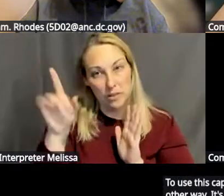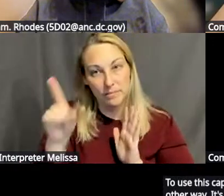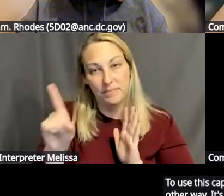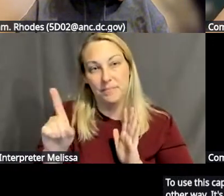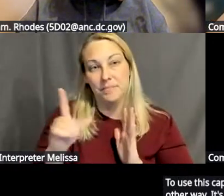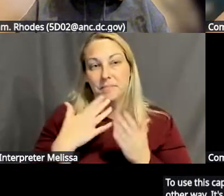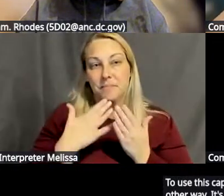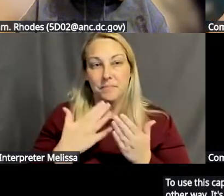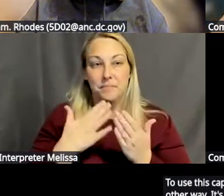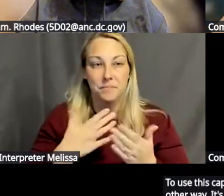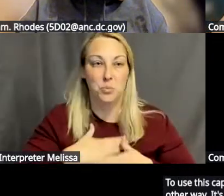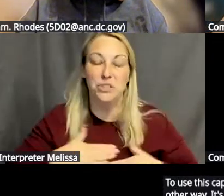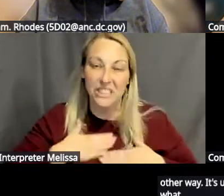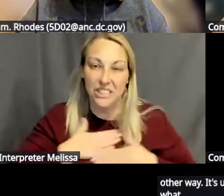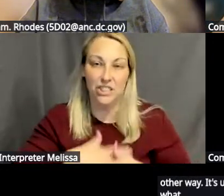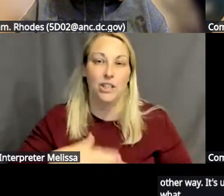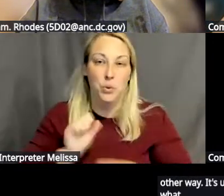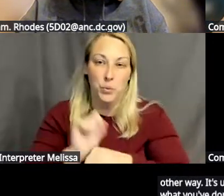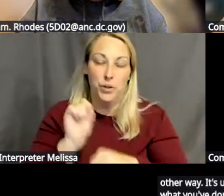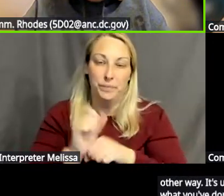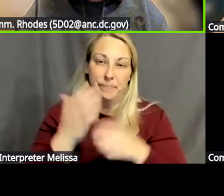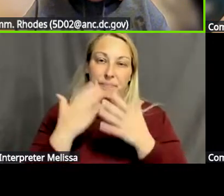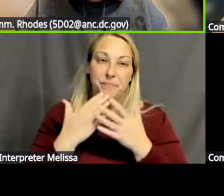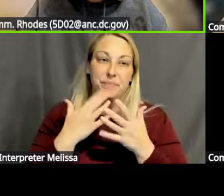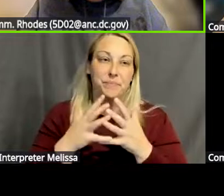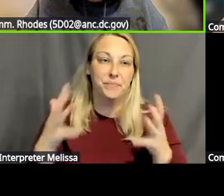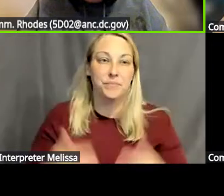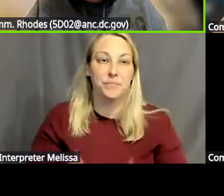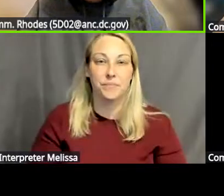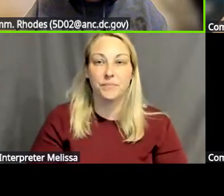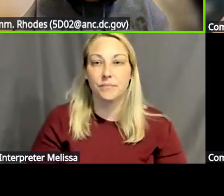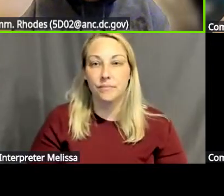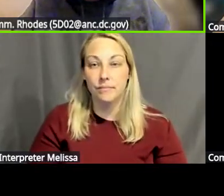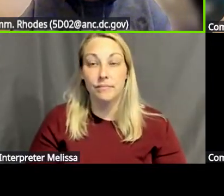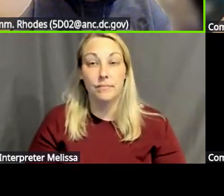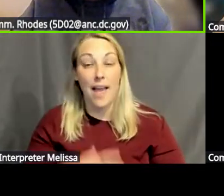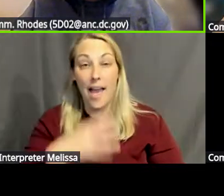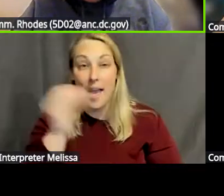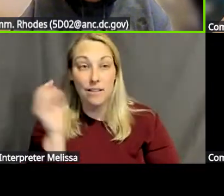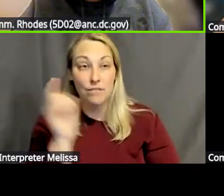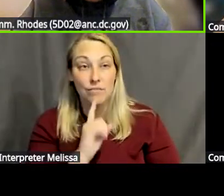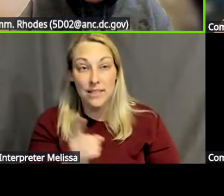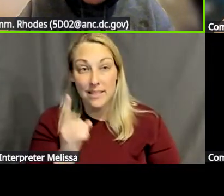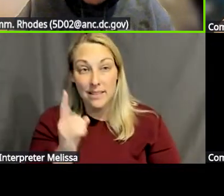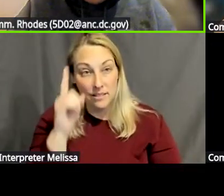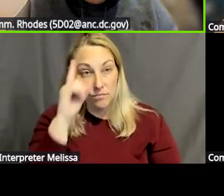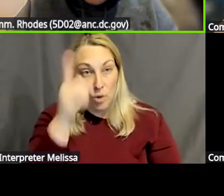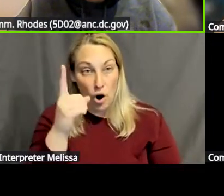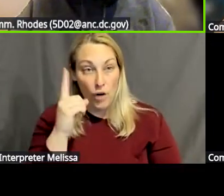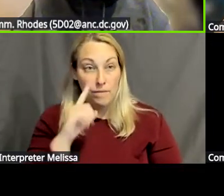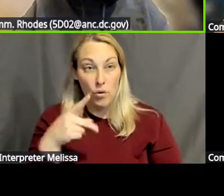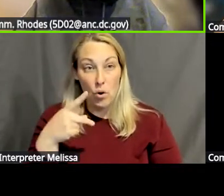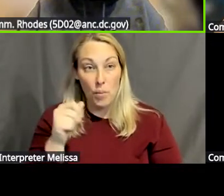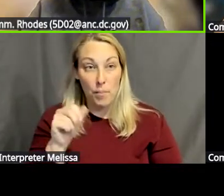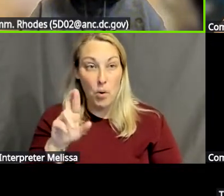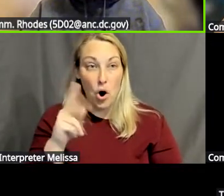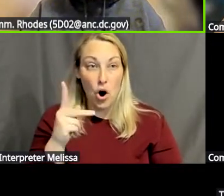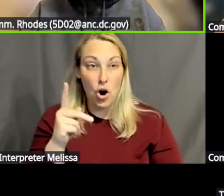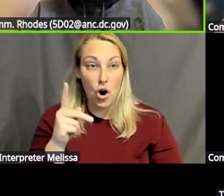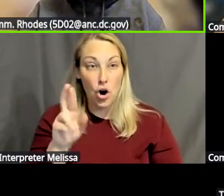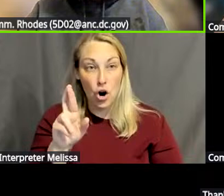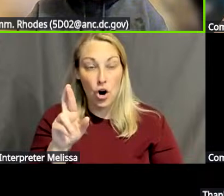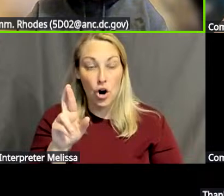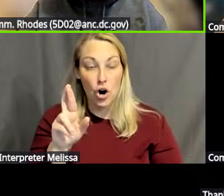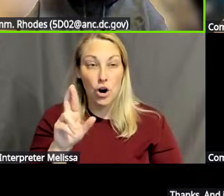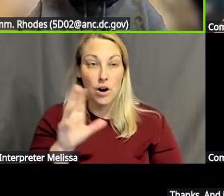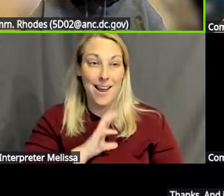we appreciate what you've done. Thank you so much. Thanks. And it's smart of Councilmember Parker's office because they're the one